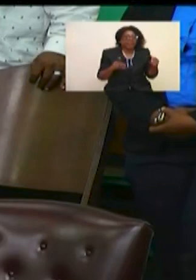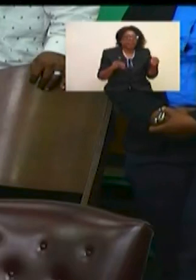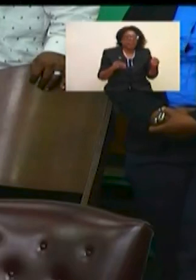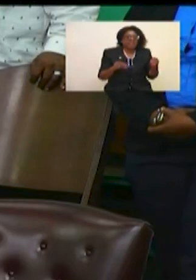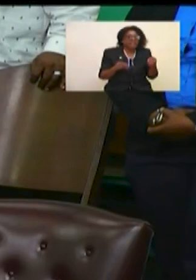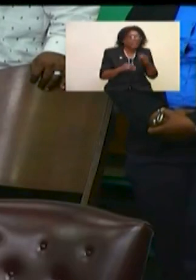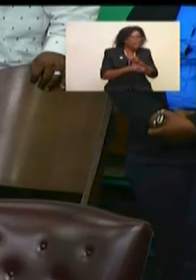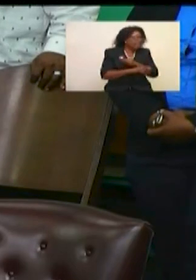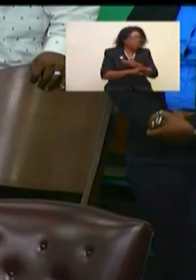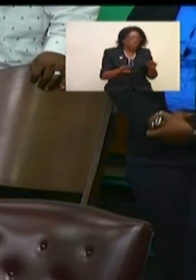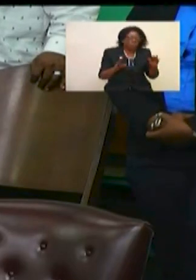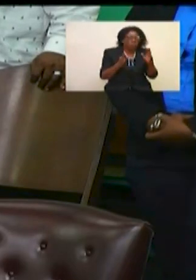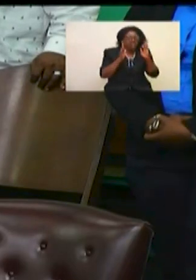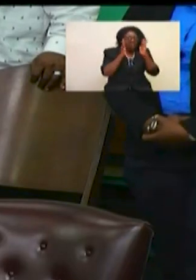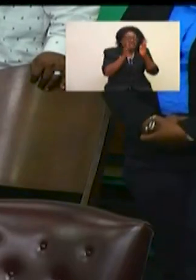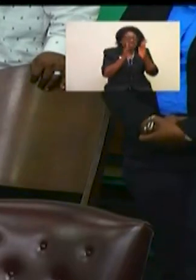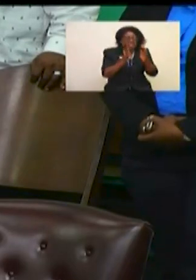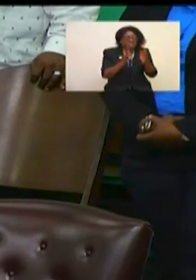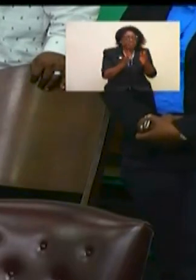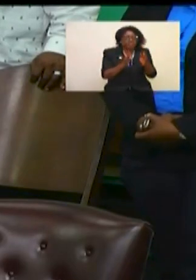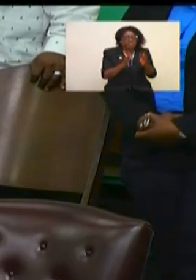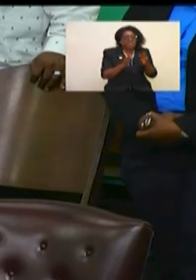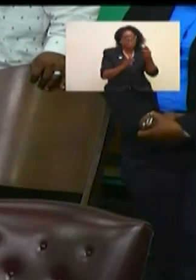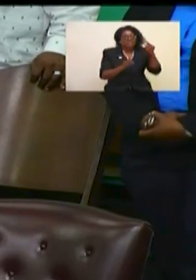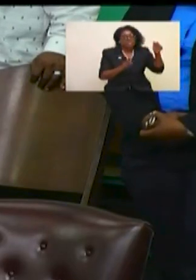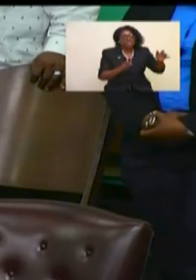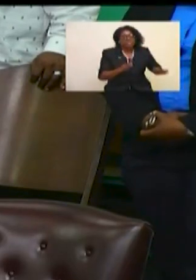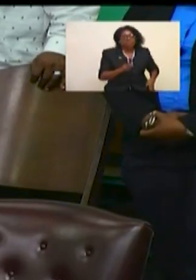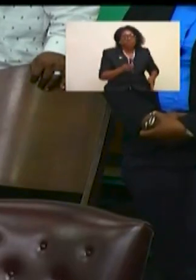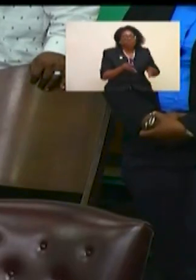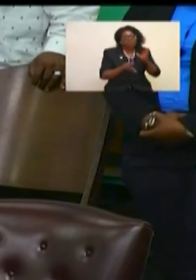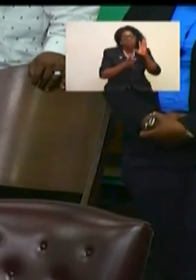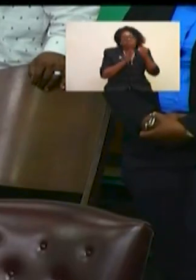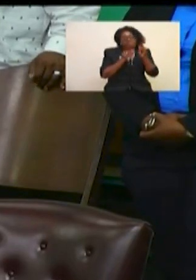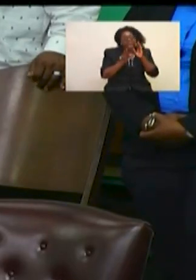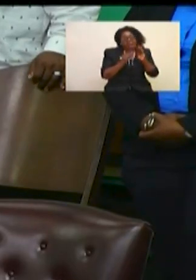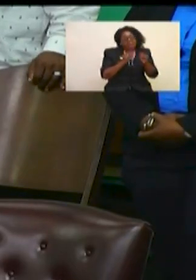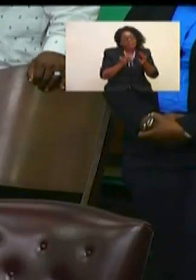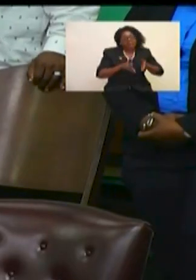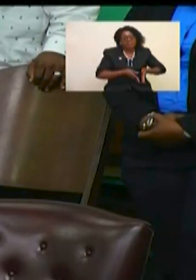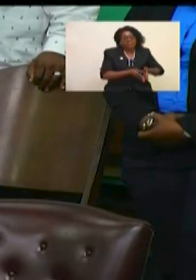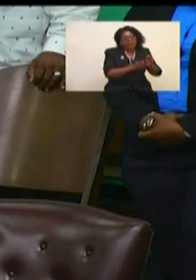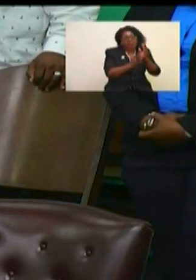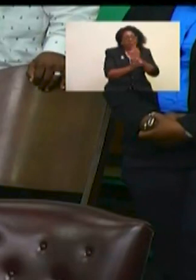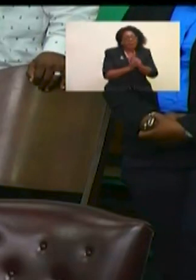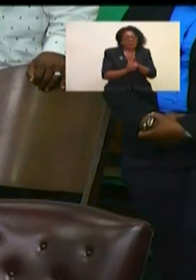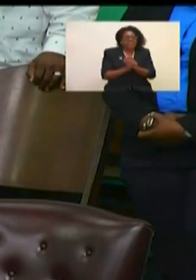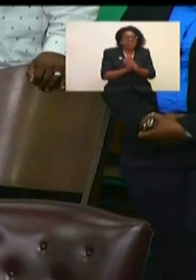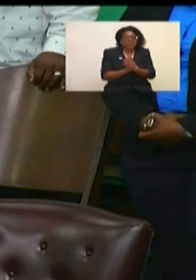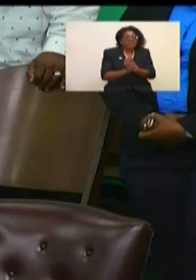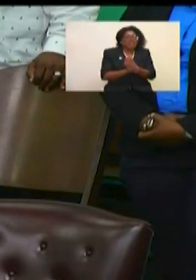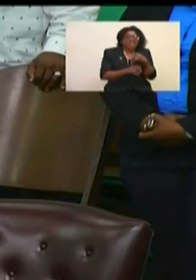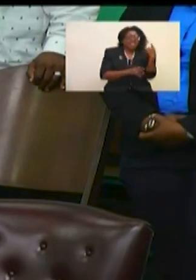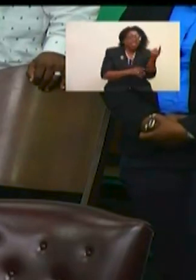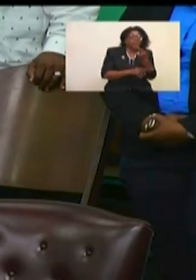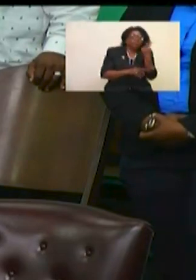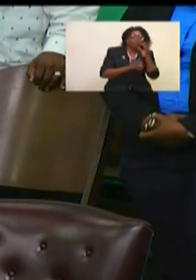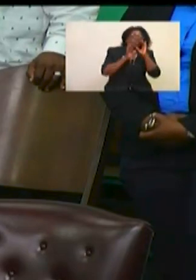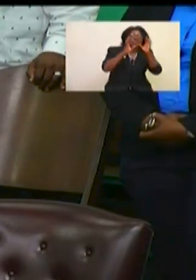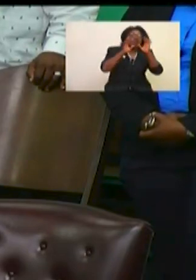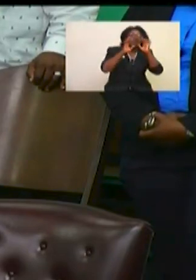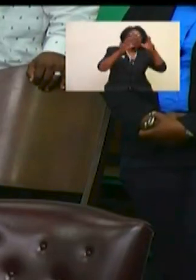attention. Let me reiterate, dogs don't bark at parked cars. But he only shouted